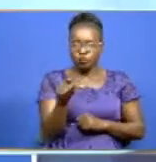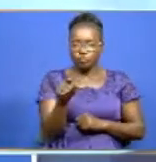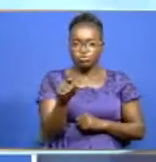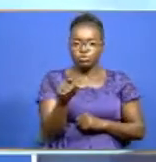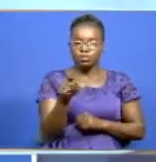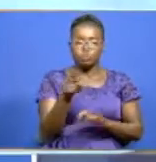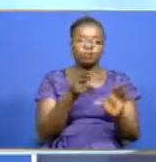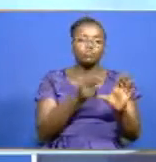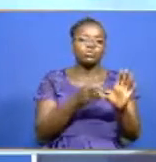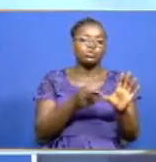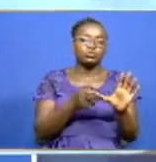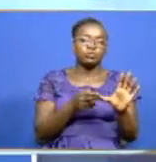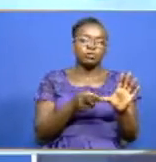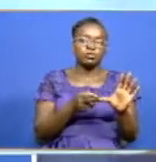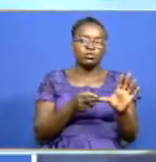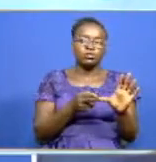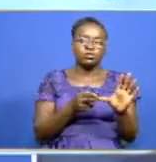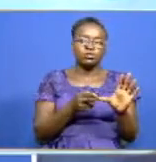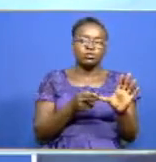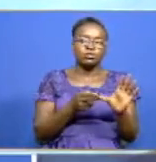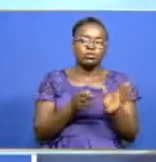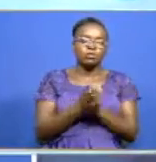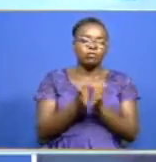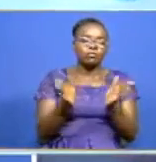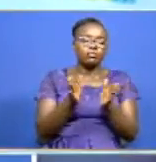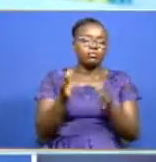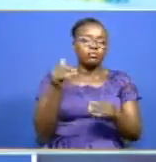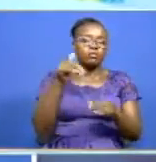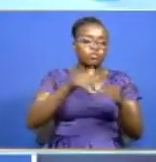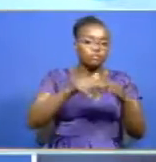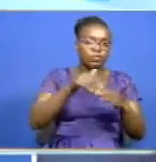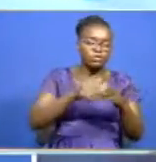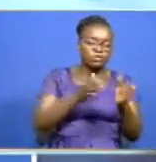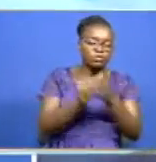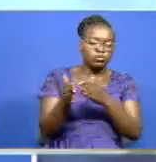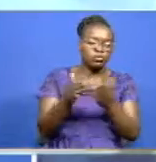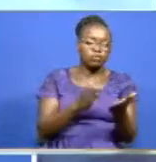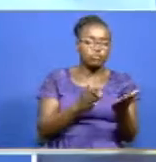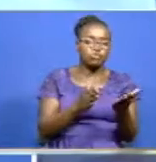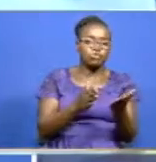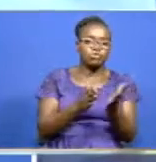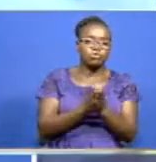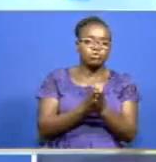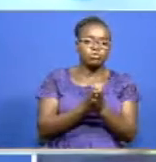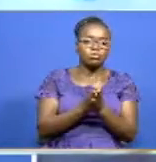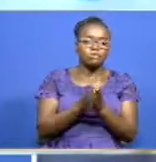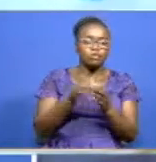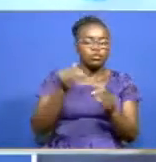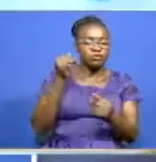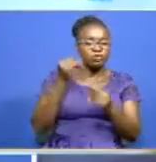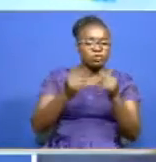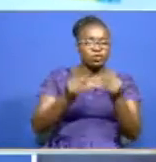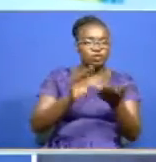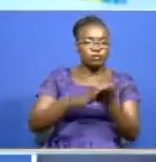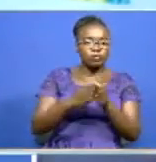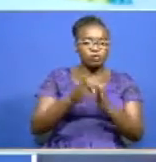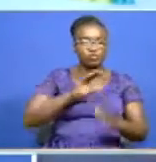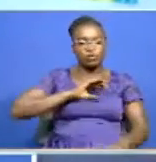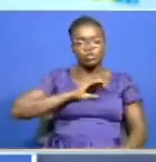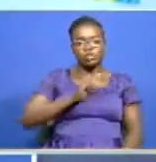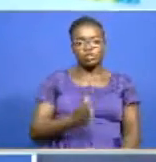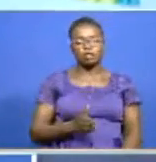to participate in broader investment opportunities and ultimately become